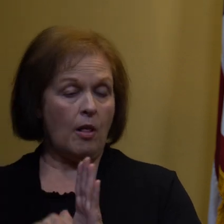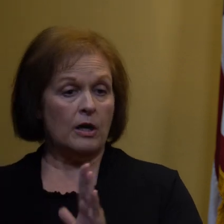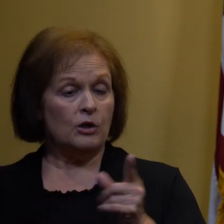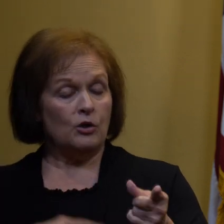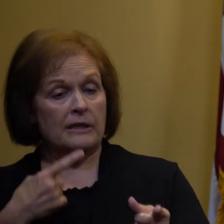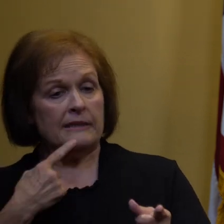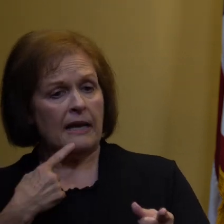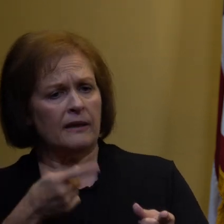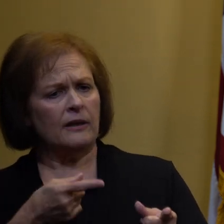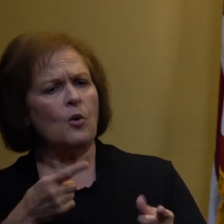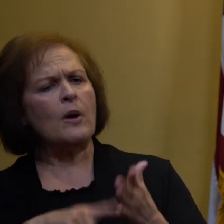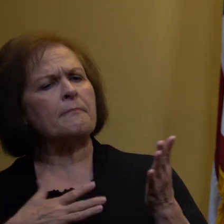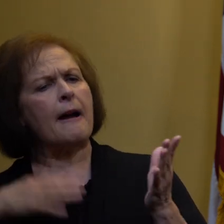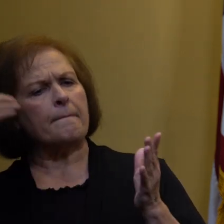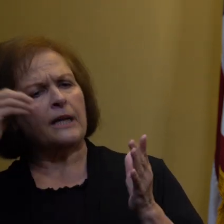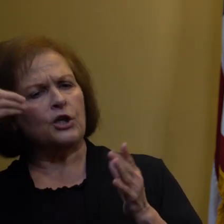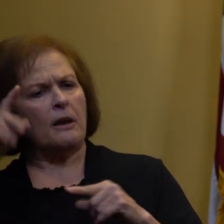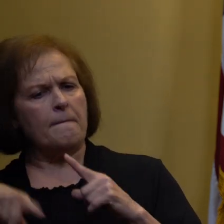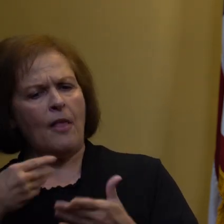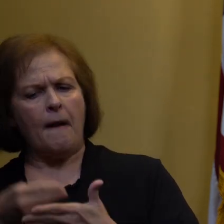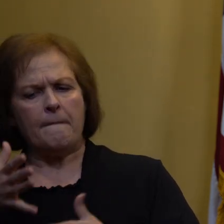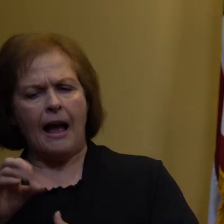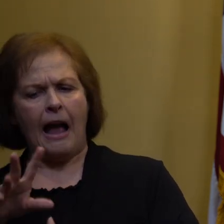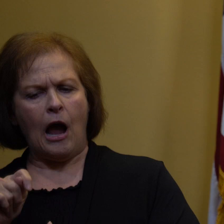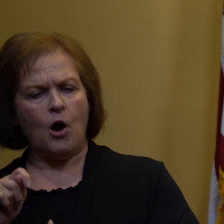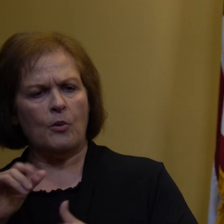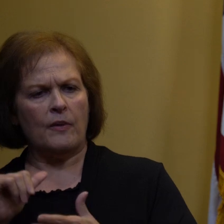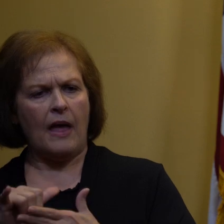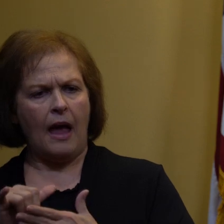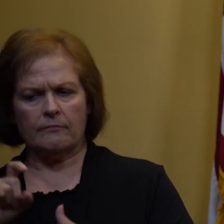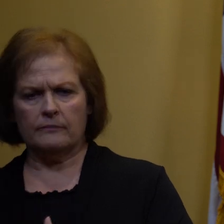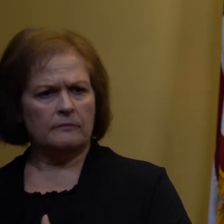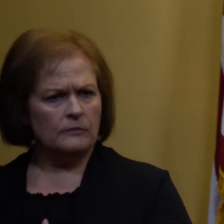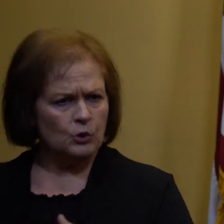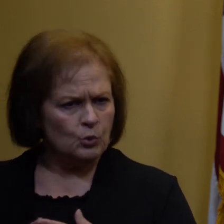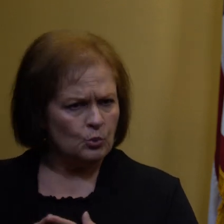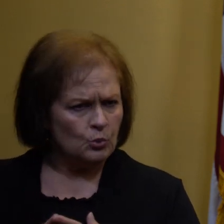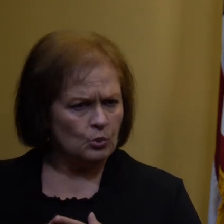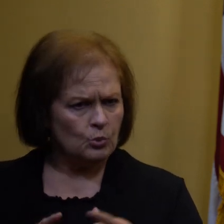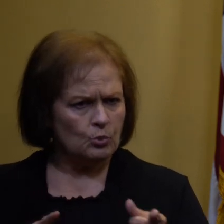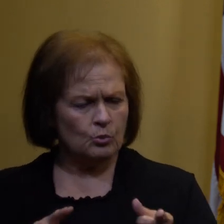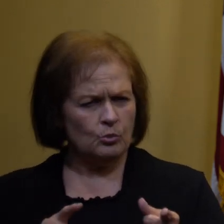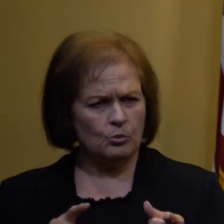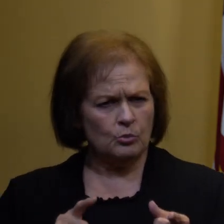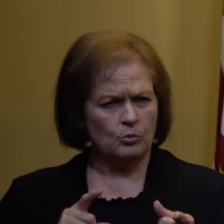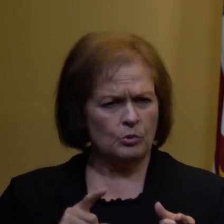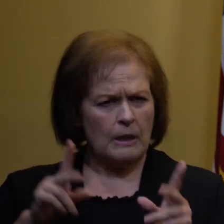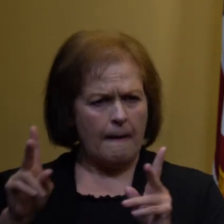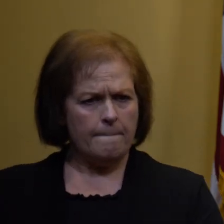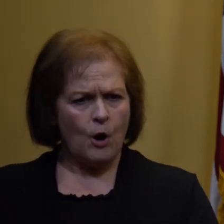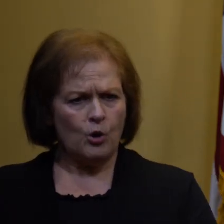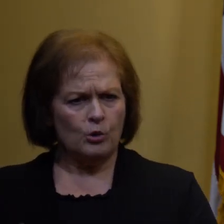you asked me about my opinions about a buyout that went to, tell me again, Ben? There was a